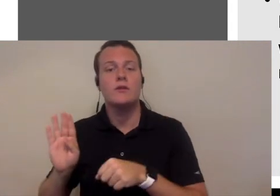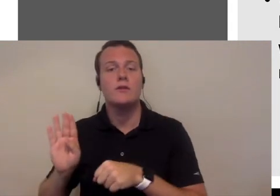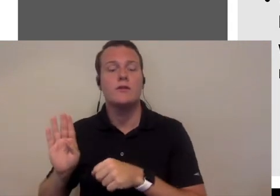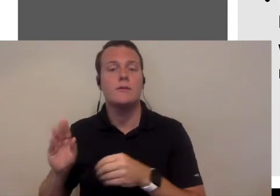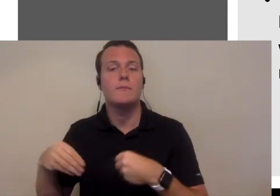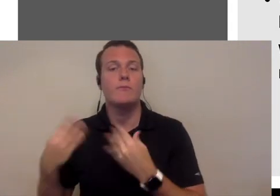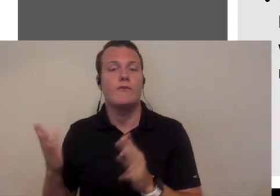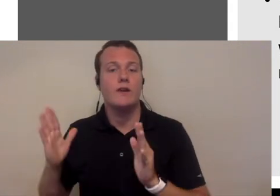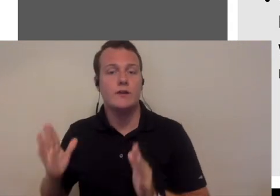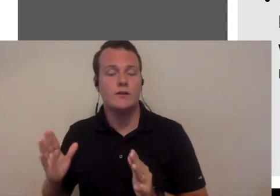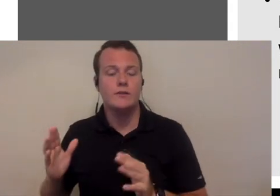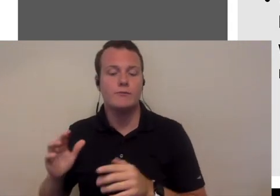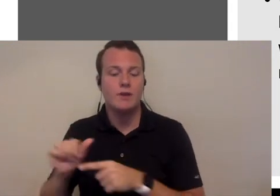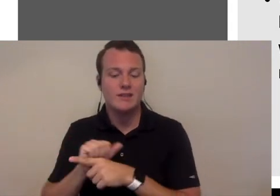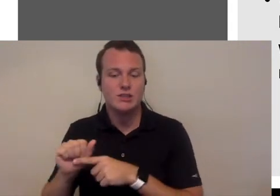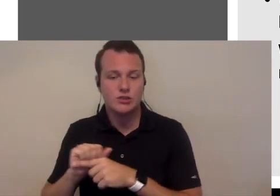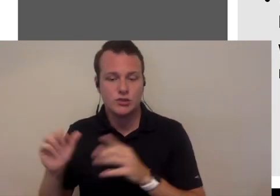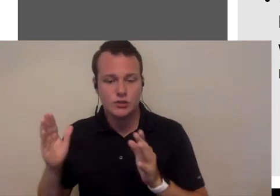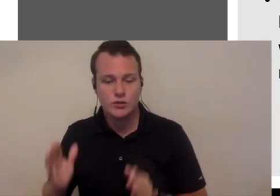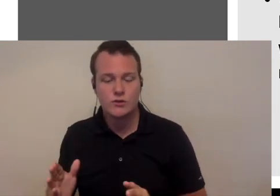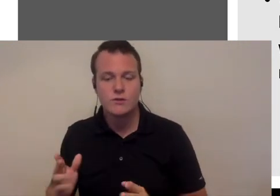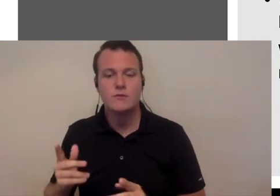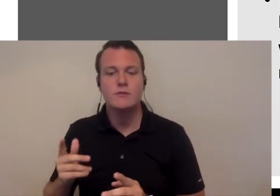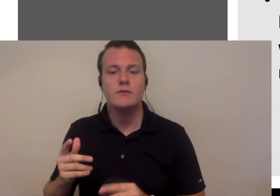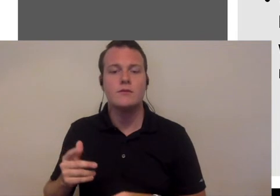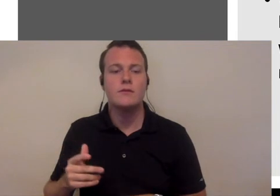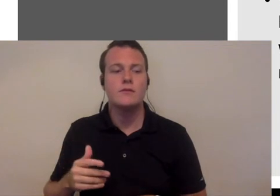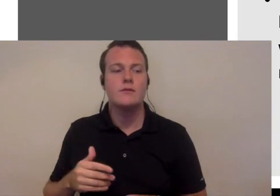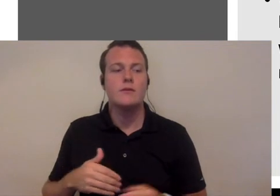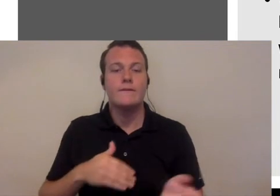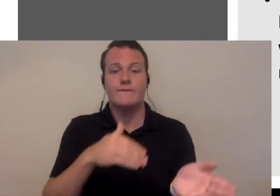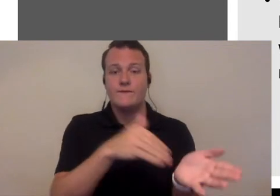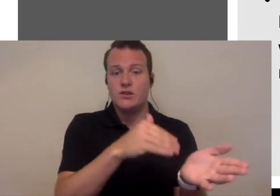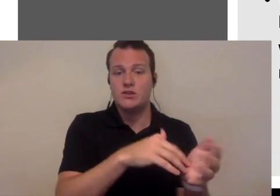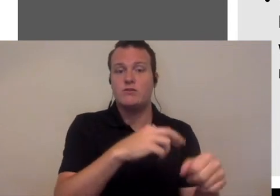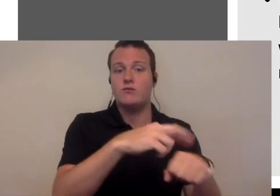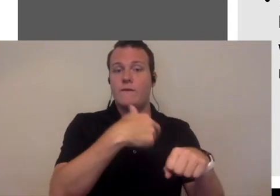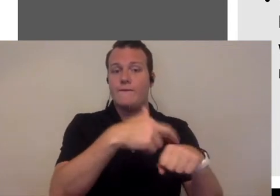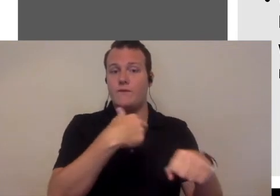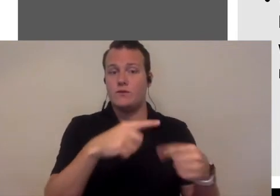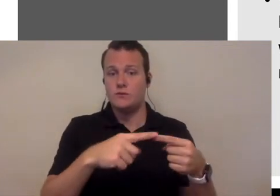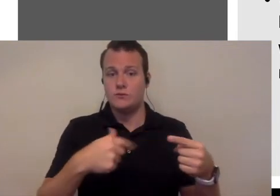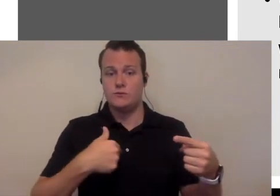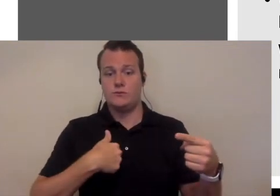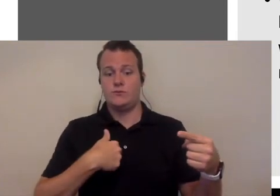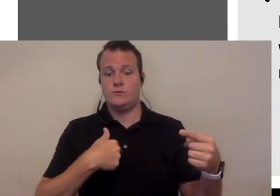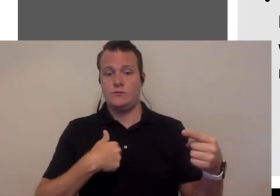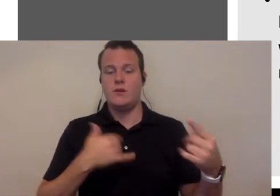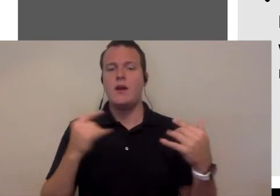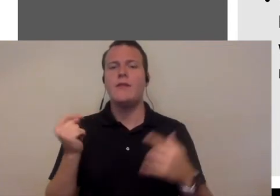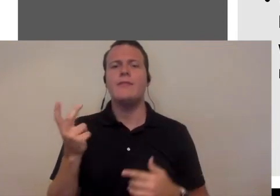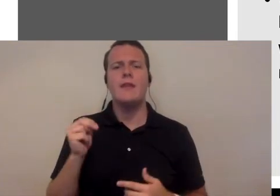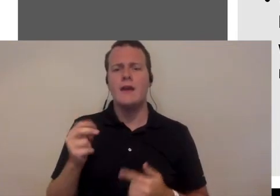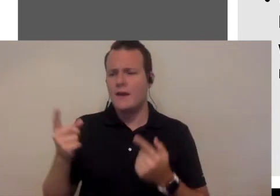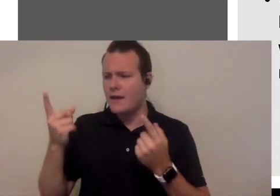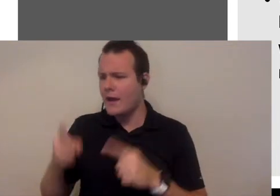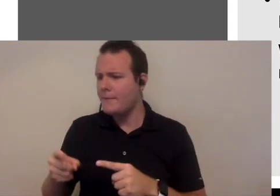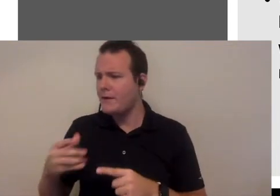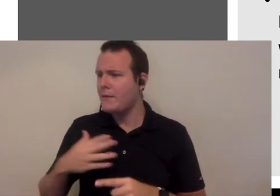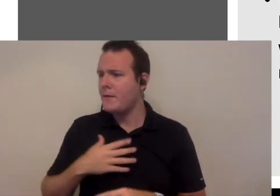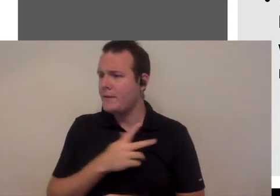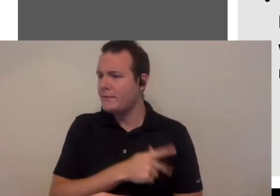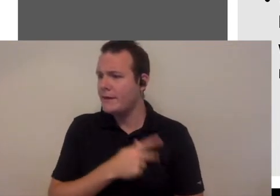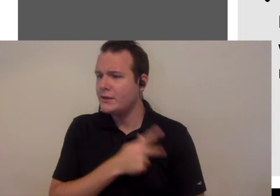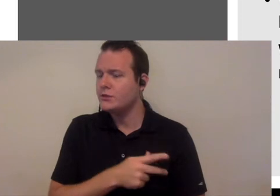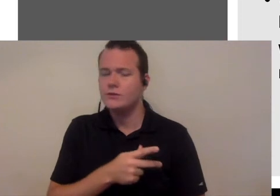are has as a physician referring to you, and you have an individual with a sudden hearing loss, where are they going to send